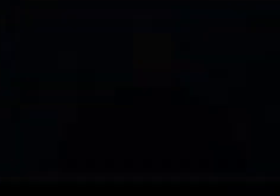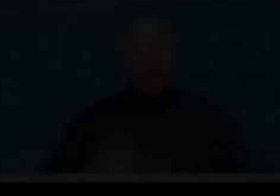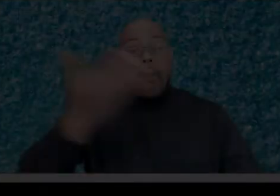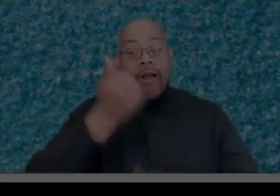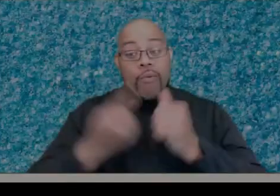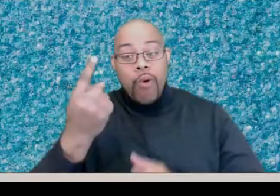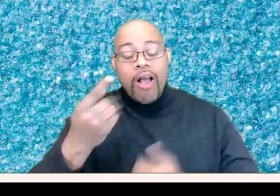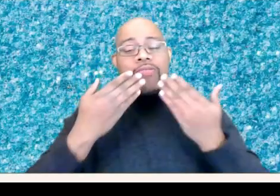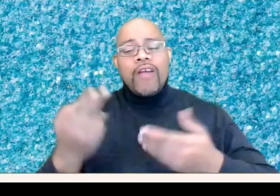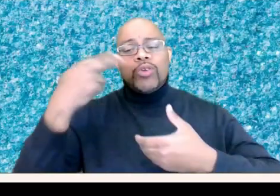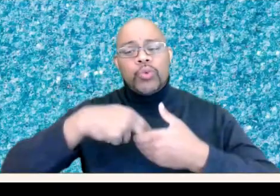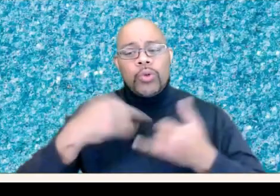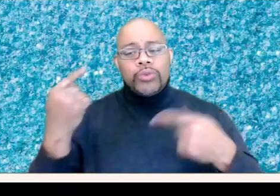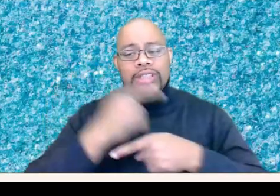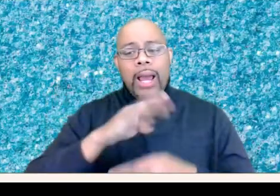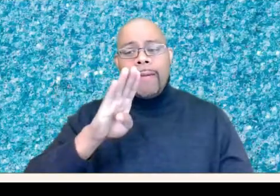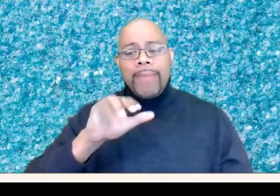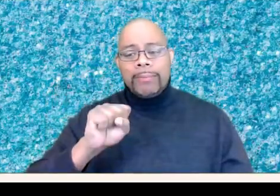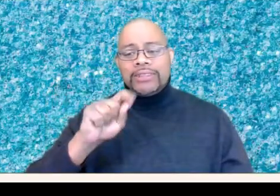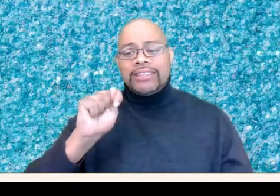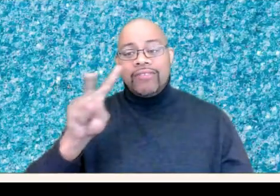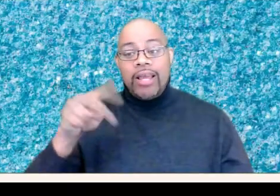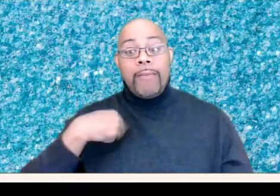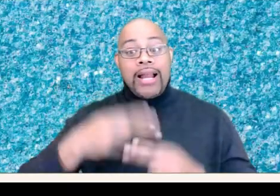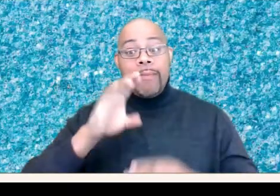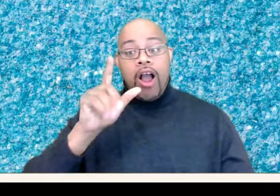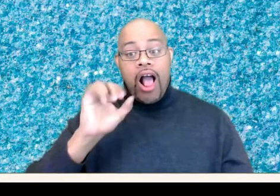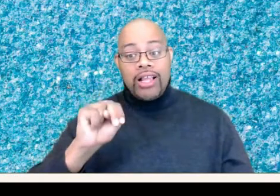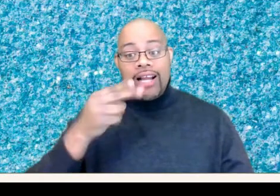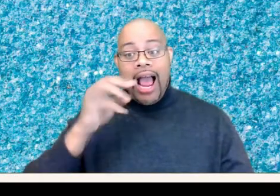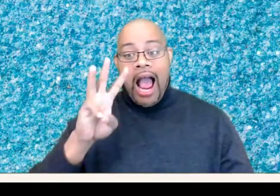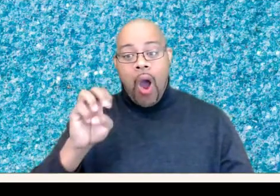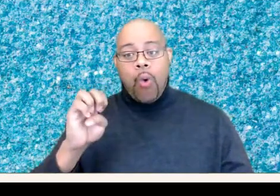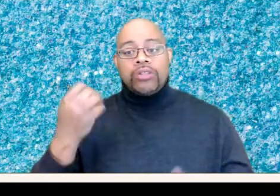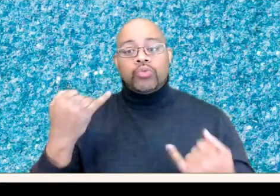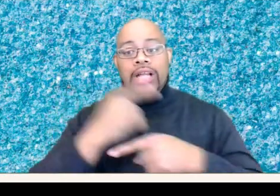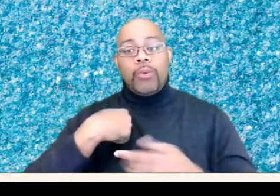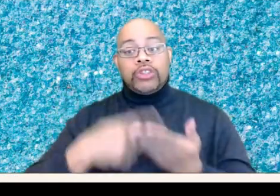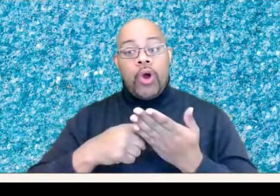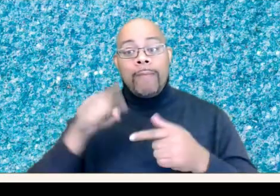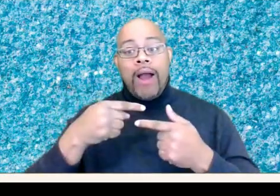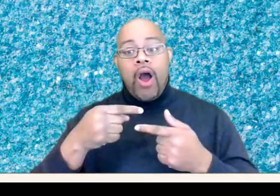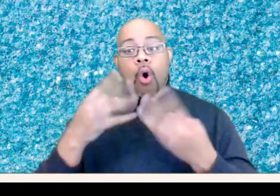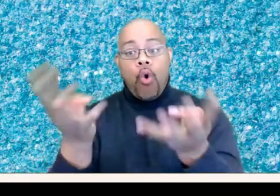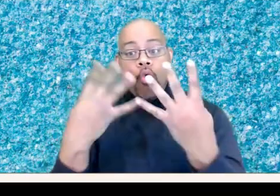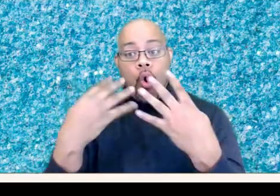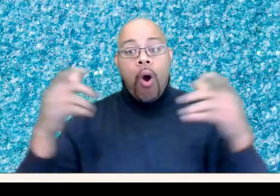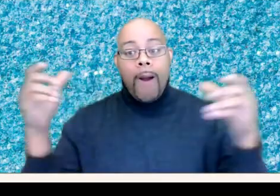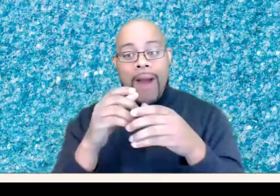Welcome everybody, and thanks for tuning in to BIMS TV. My name is Colin Howe, and today we're going to take a bite out of coral